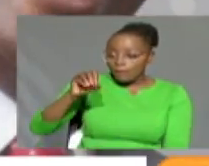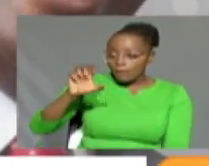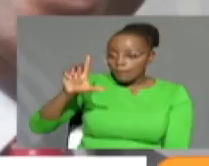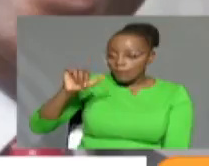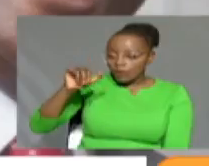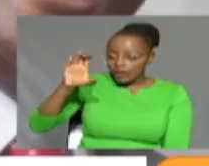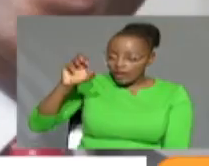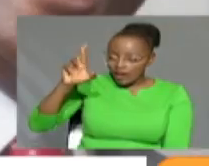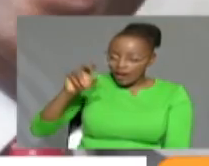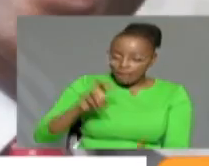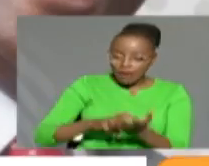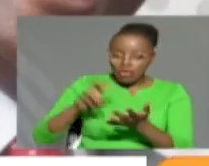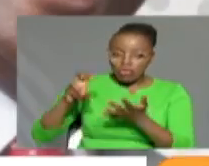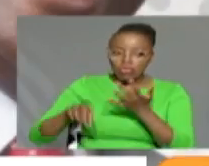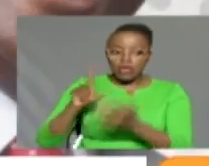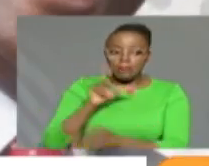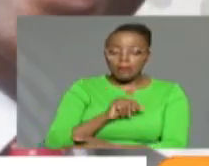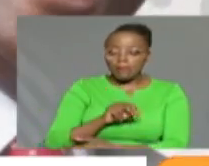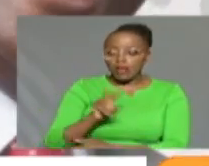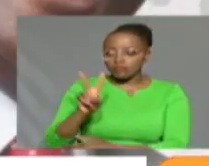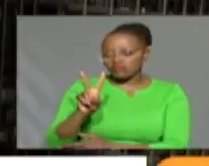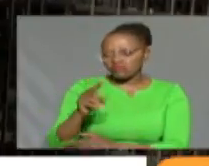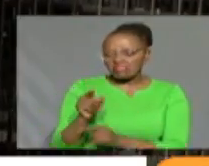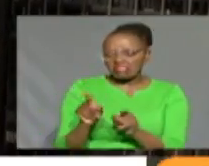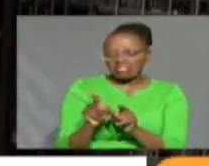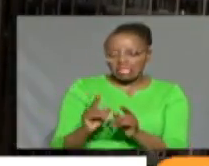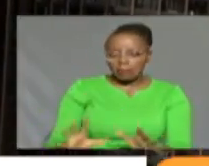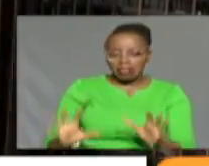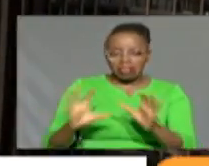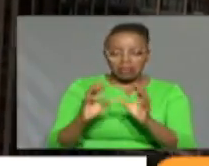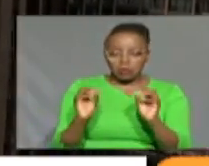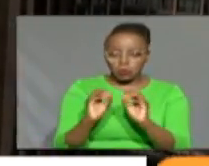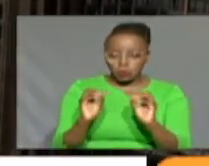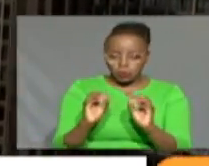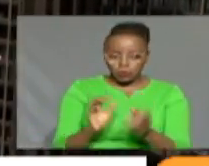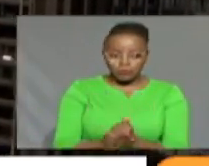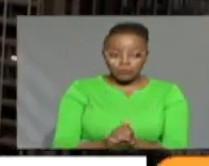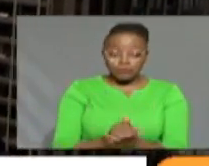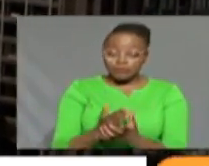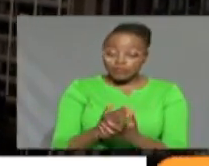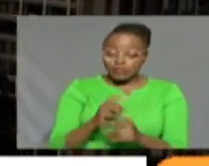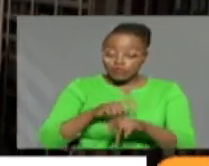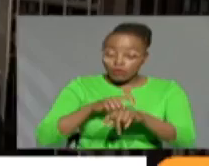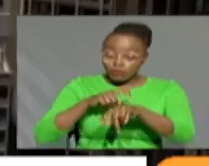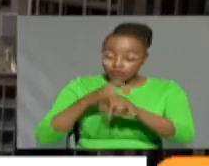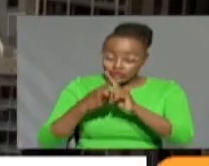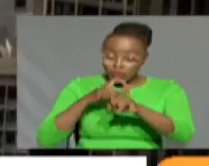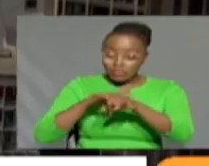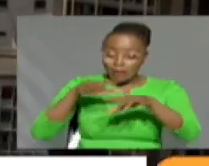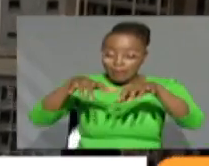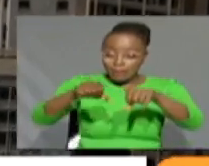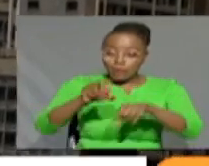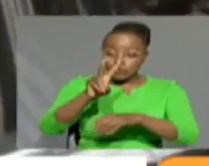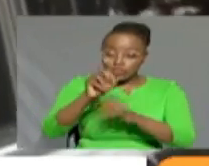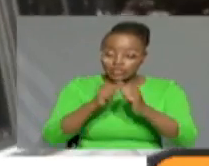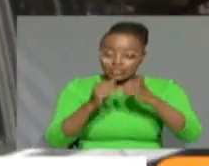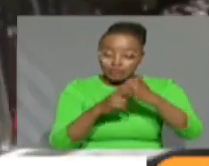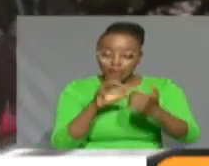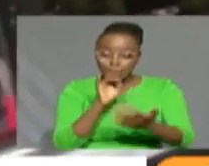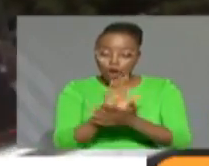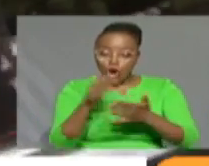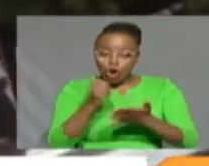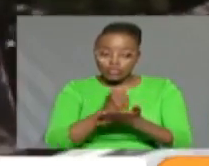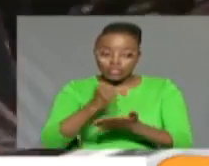of 2018. The two simply never clicked. Since coming into office in 2017, Sonko has either sacked or